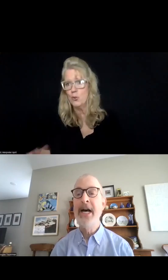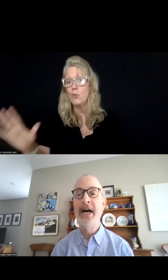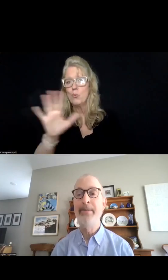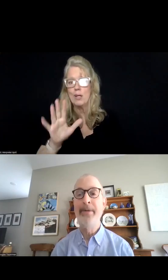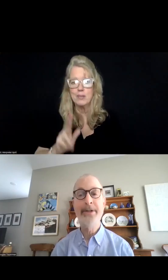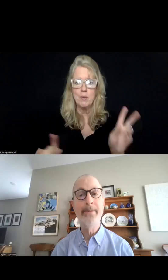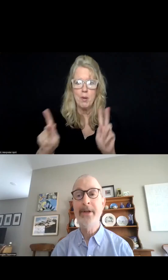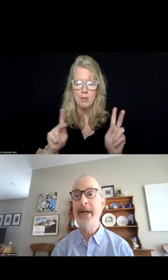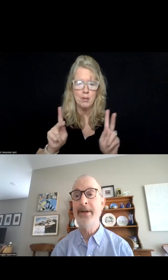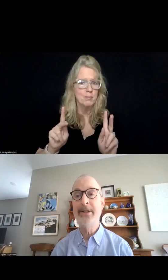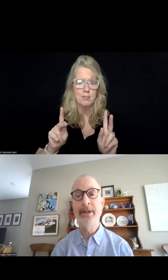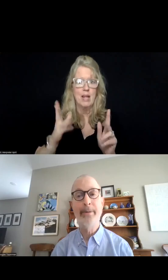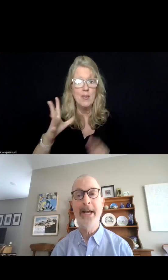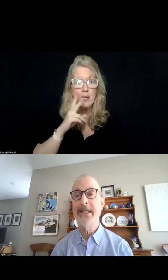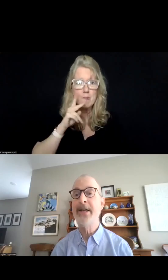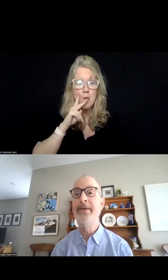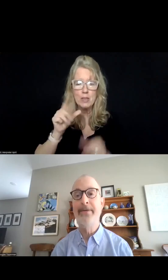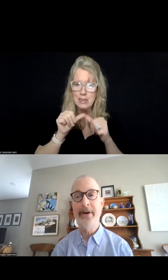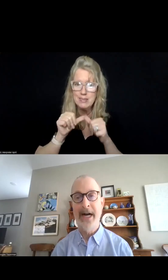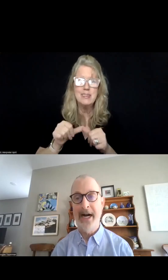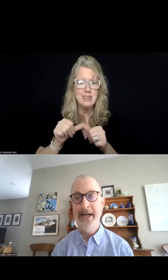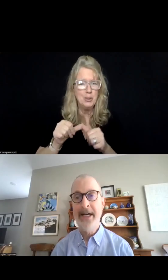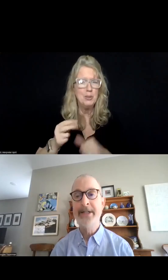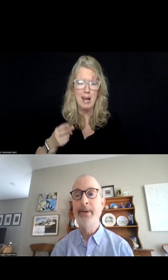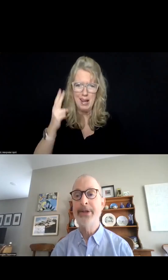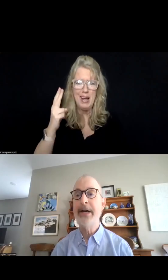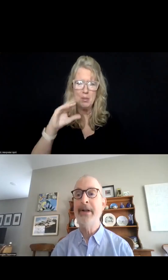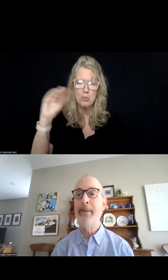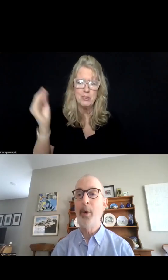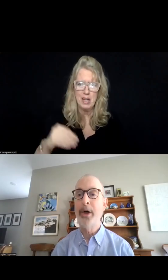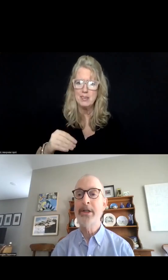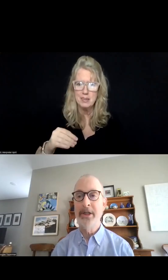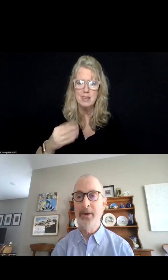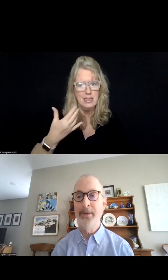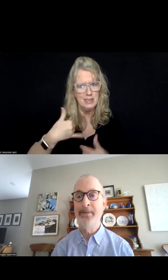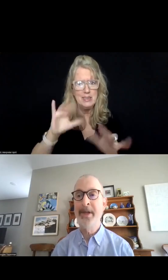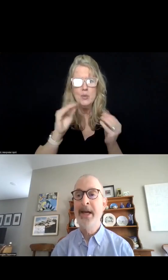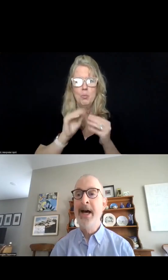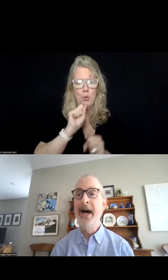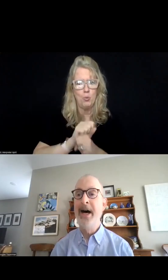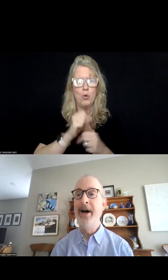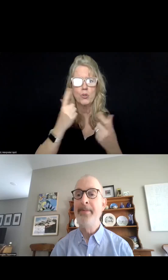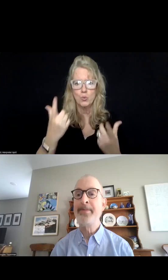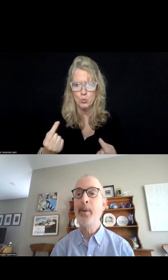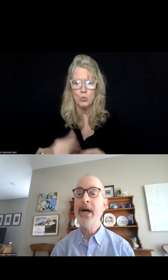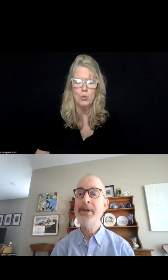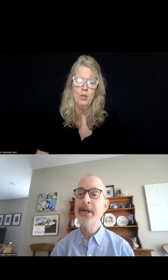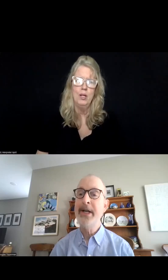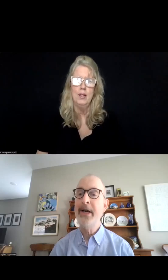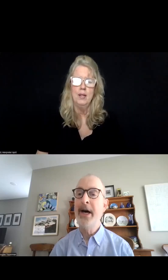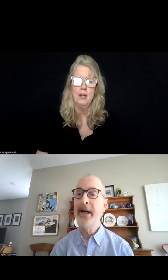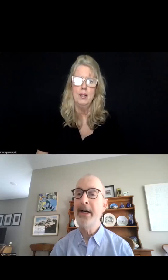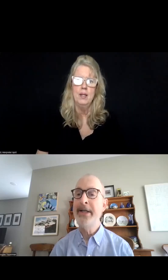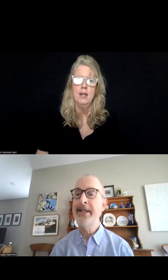population, their smoking rate still remains very high. So we still have a lot more work to do. We also